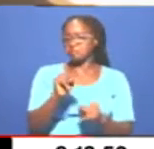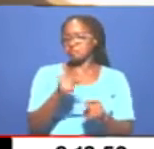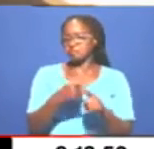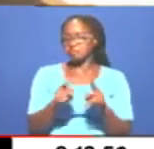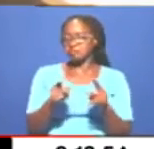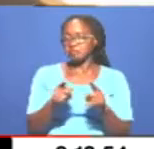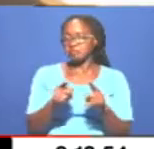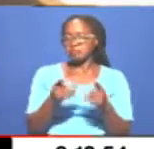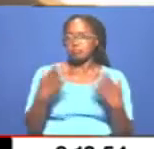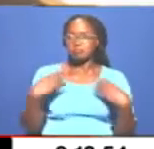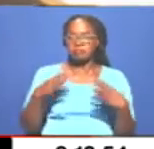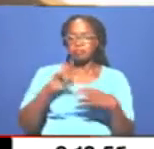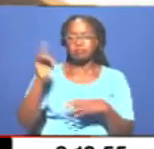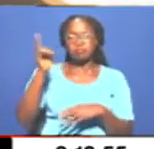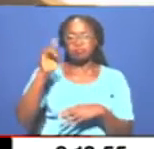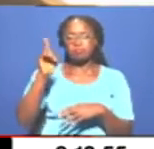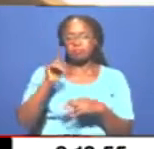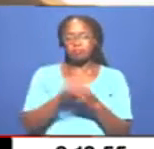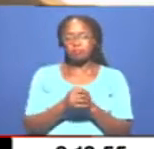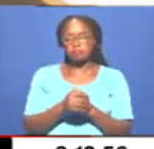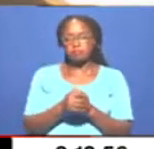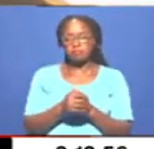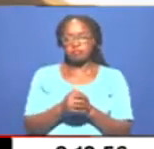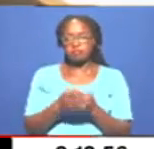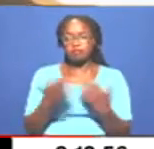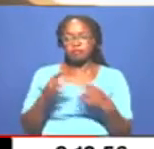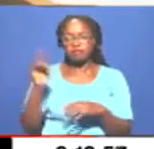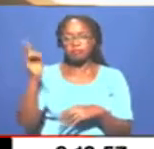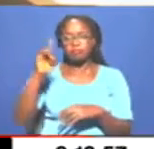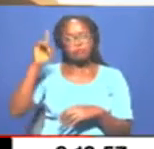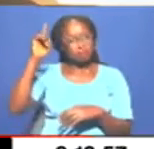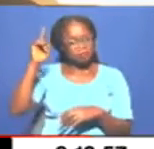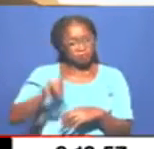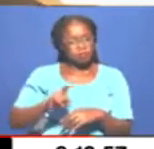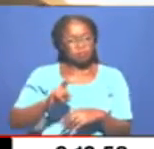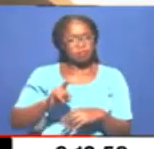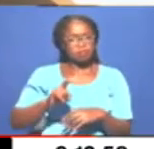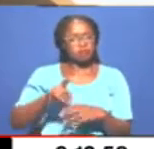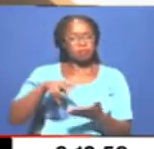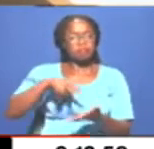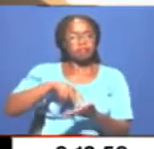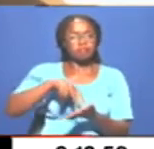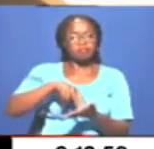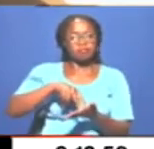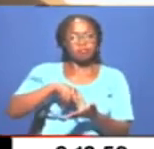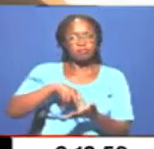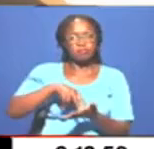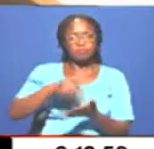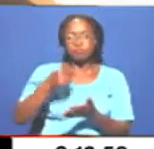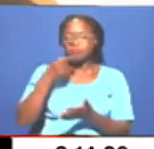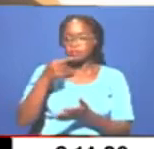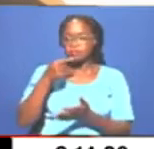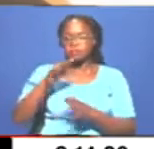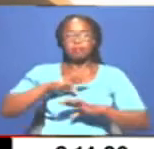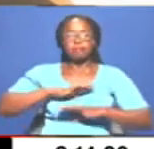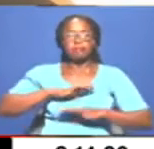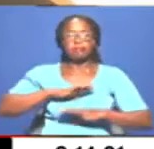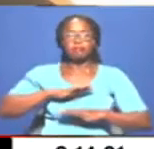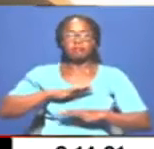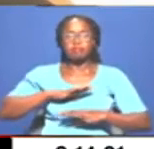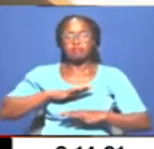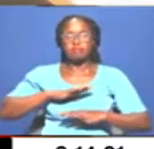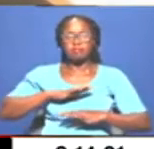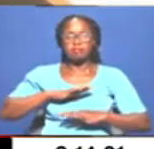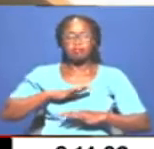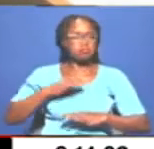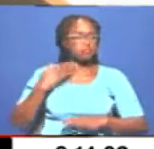the people of Nairobi. The people of Nairobi must stand up and say enough is enough. We don't